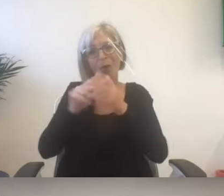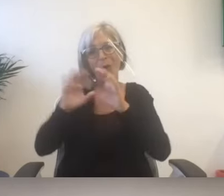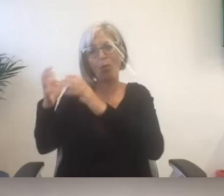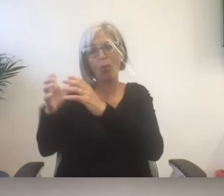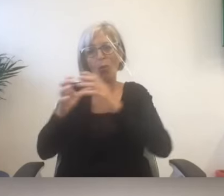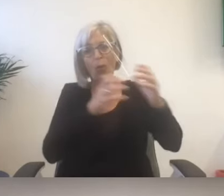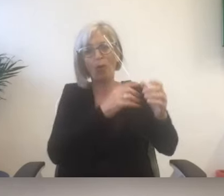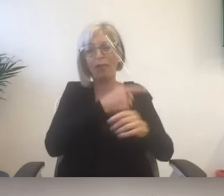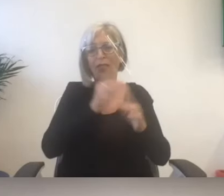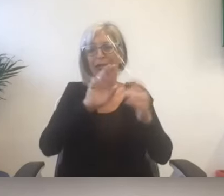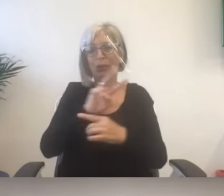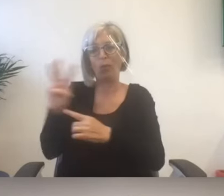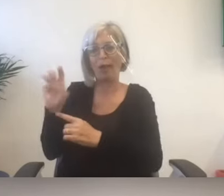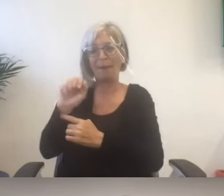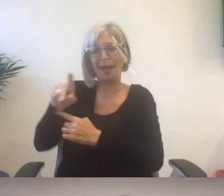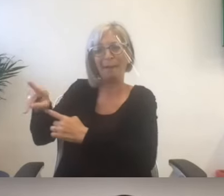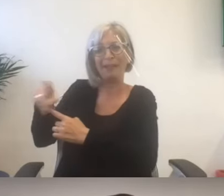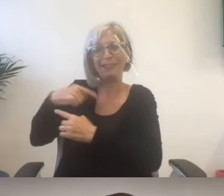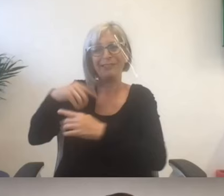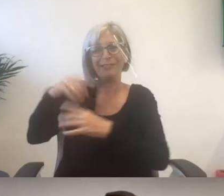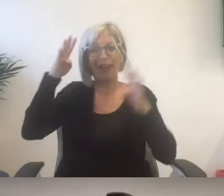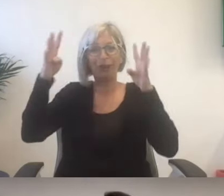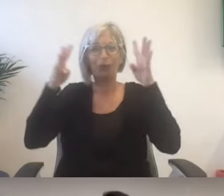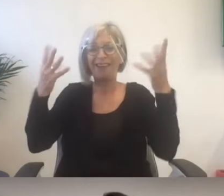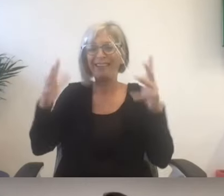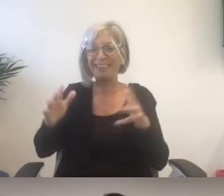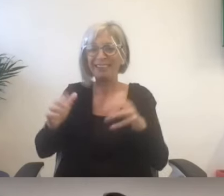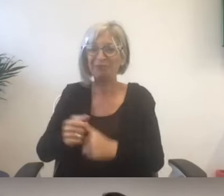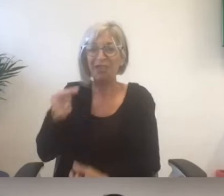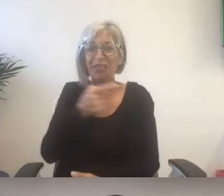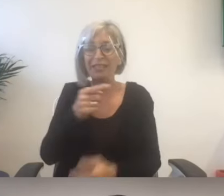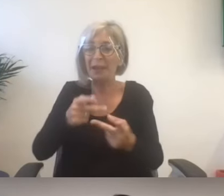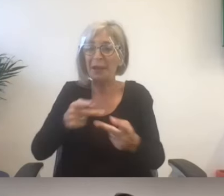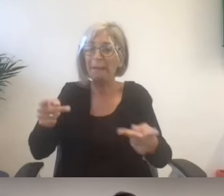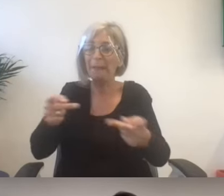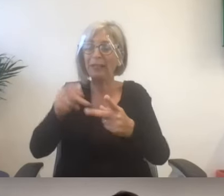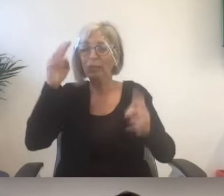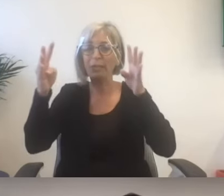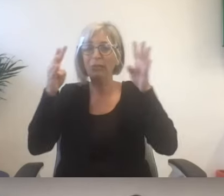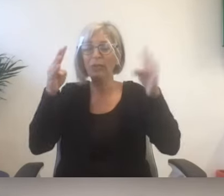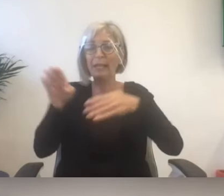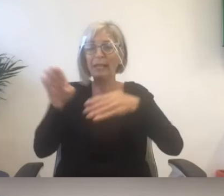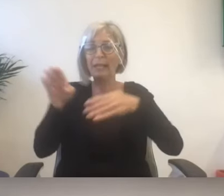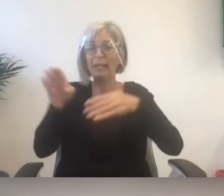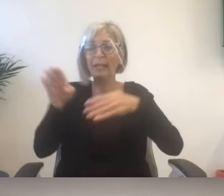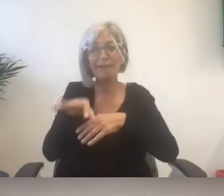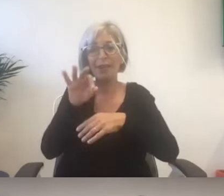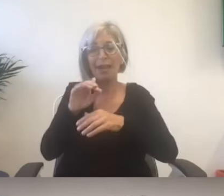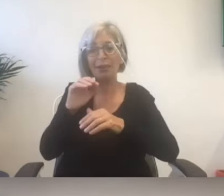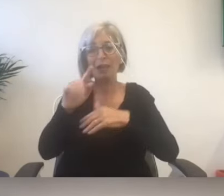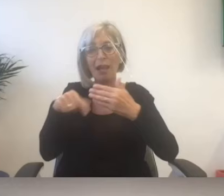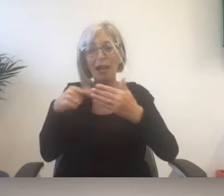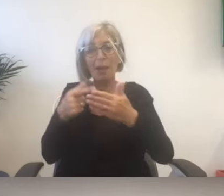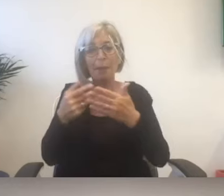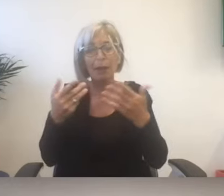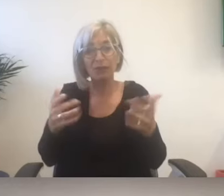this web application that I just made. It's essentially a place where you can create events and find out